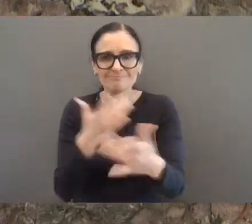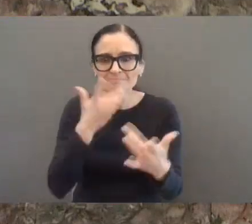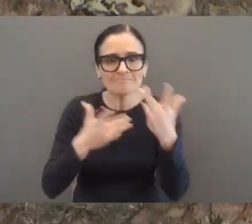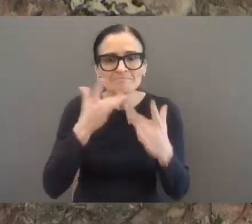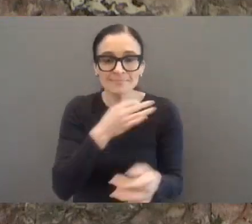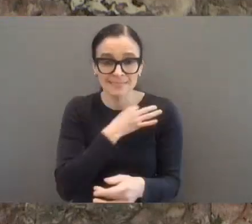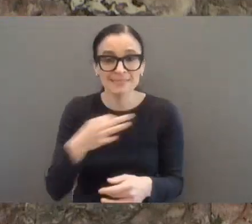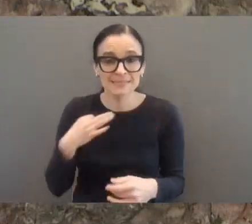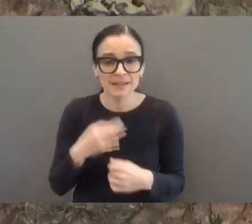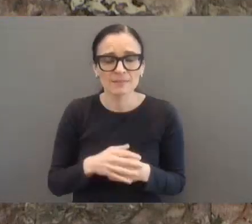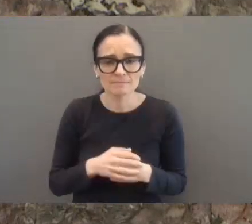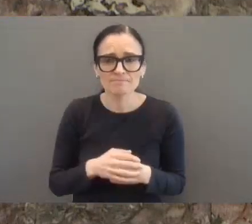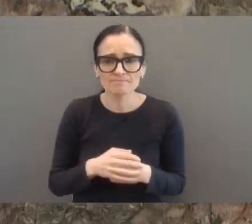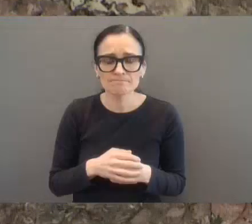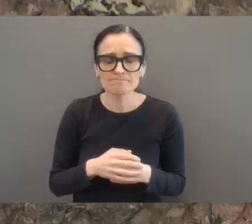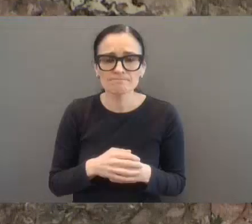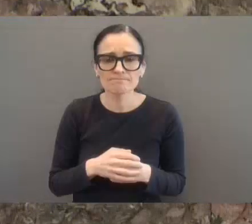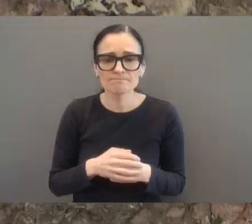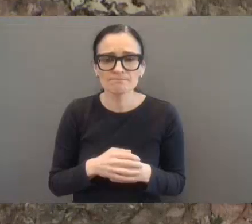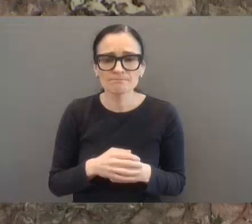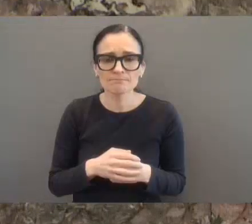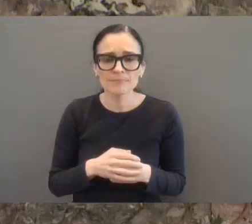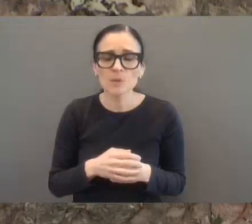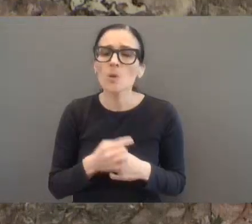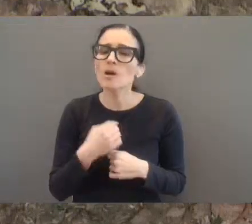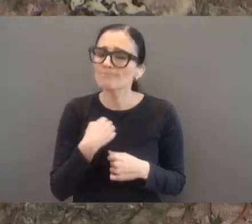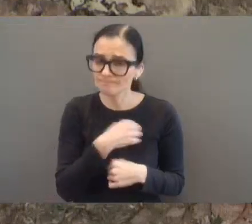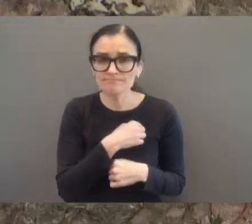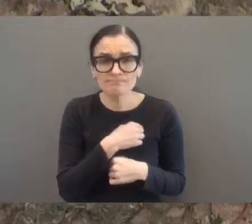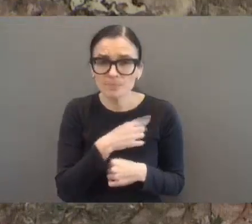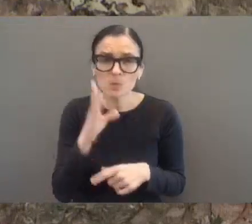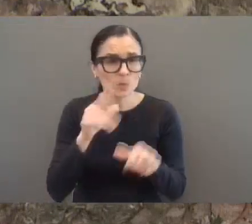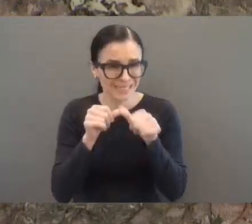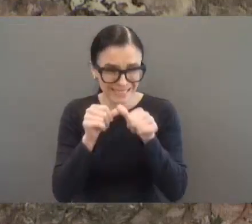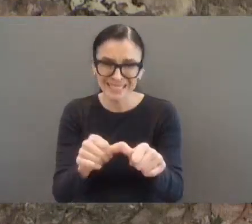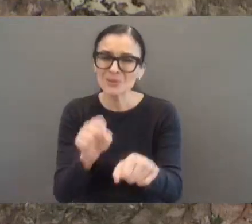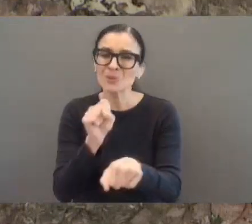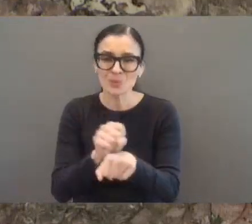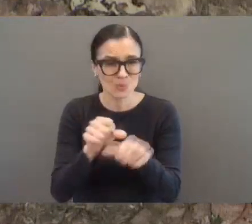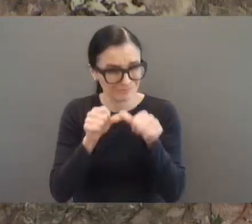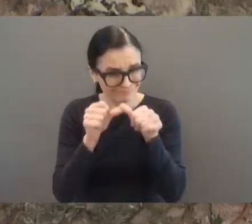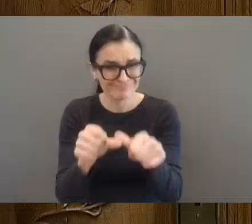we are going to continue this work, and I'm sure I'll have a chance to talk more about it in a moment. Thank you.